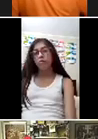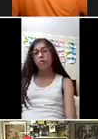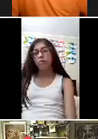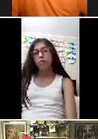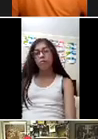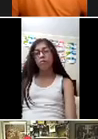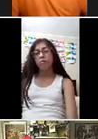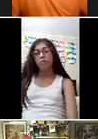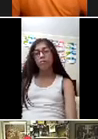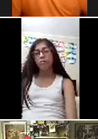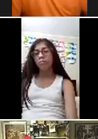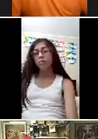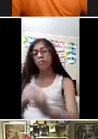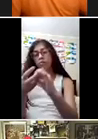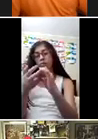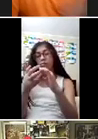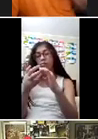hearts. Yep.